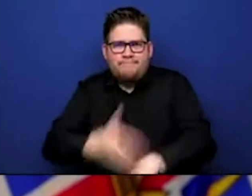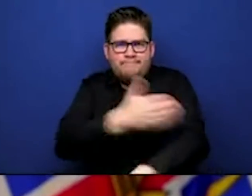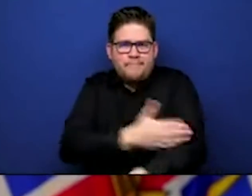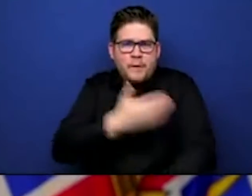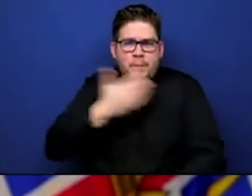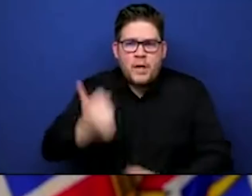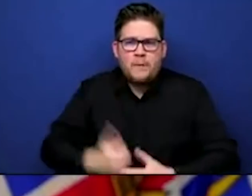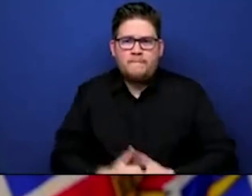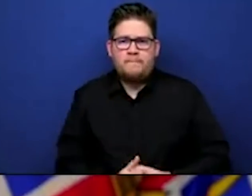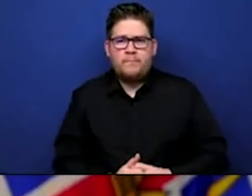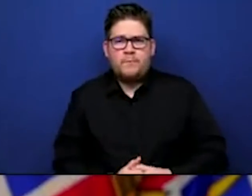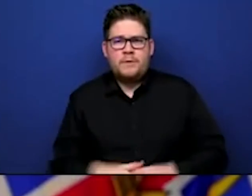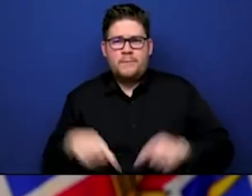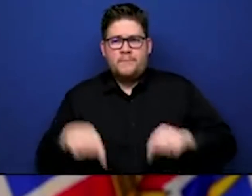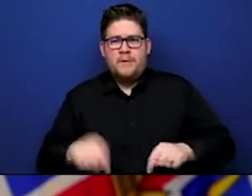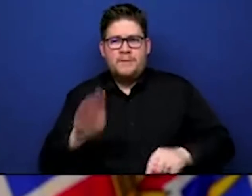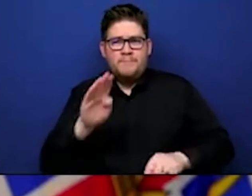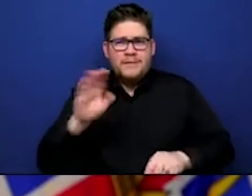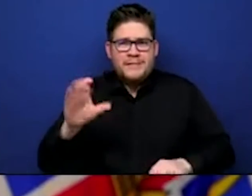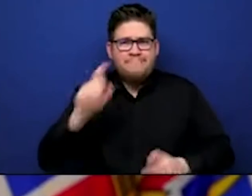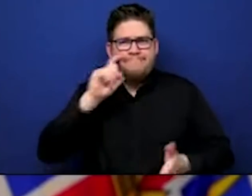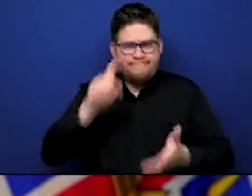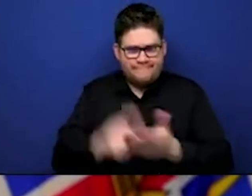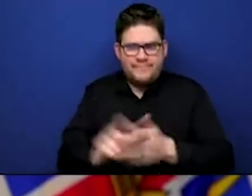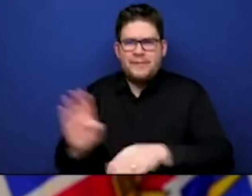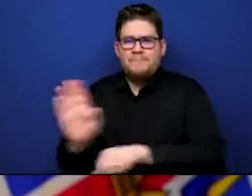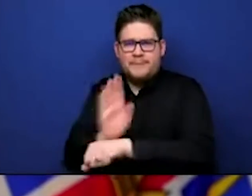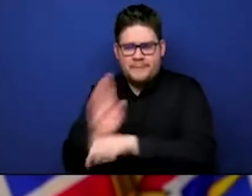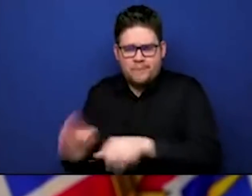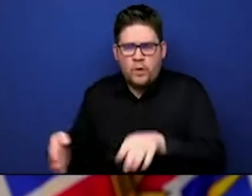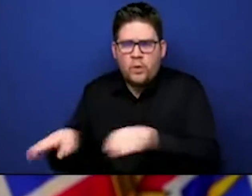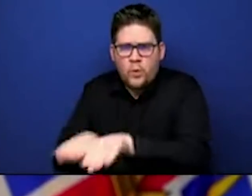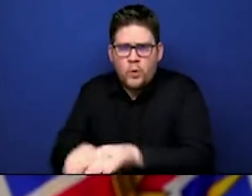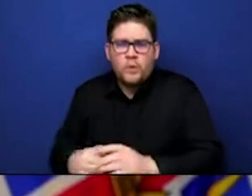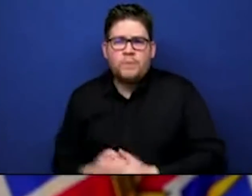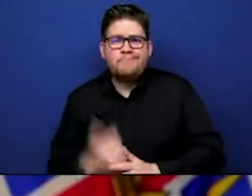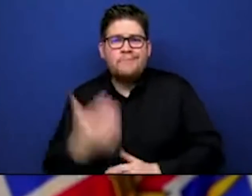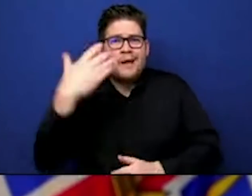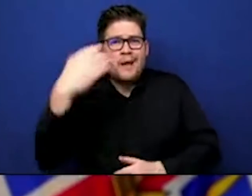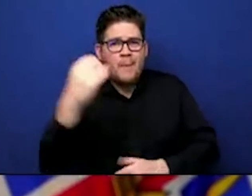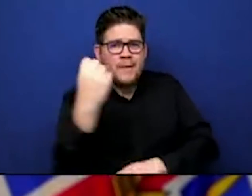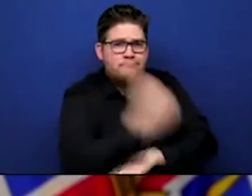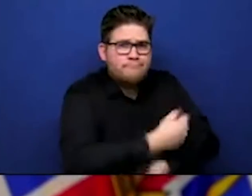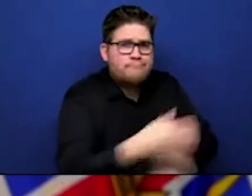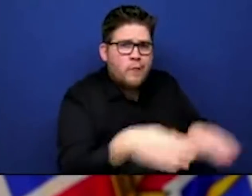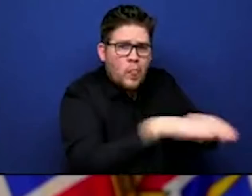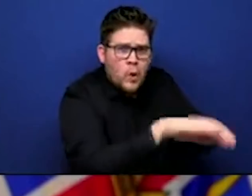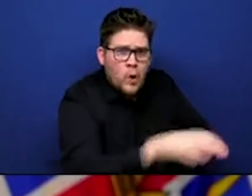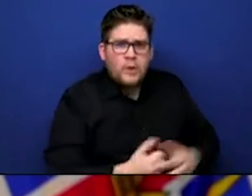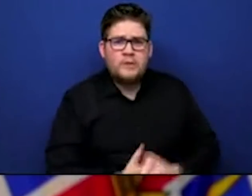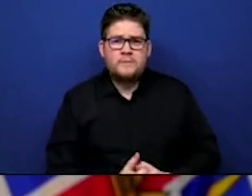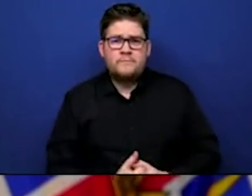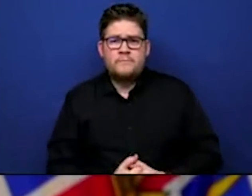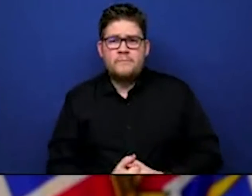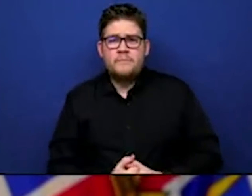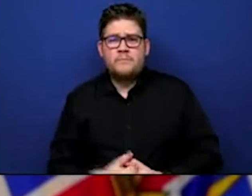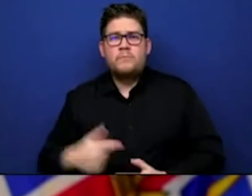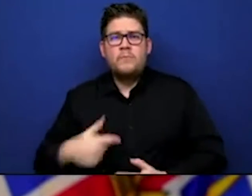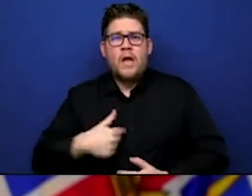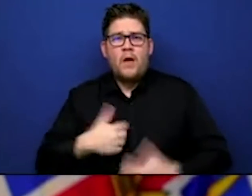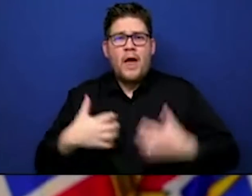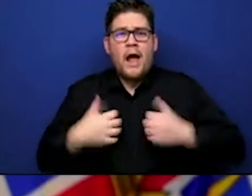shutdowns and the measures that we take in public health don't affect people equally. And that has been an